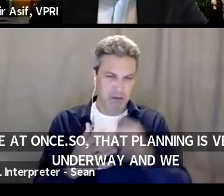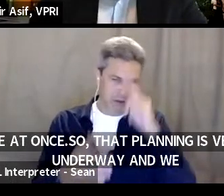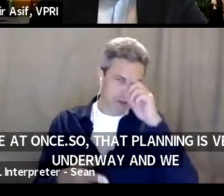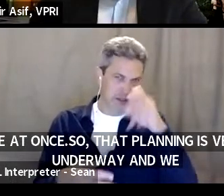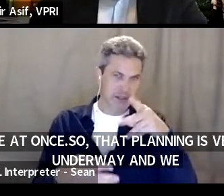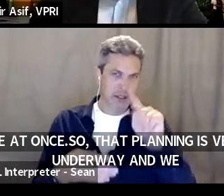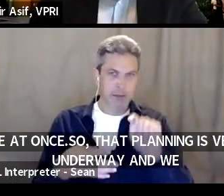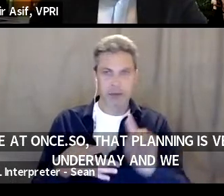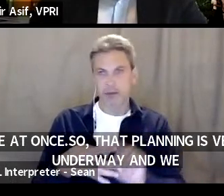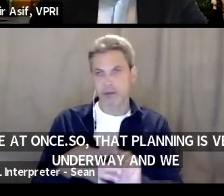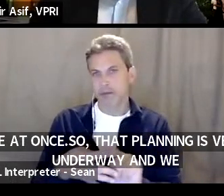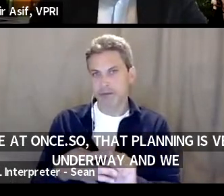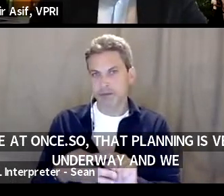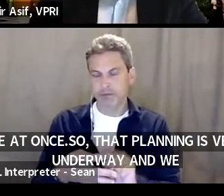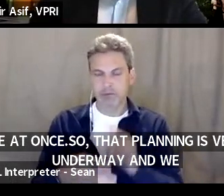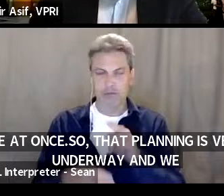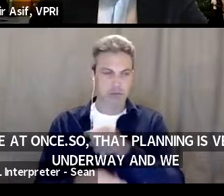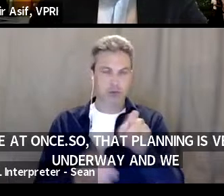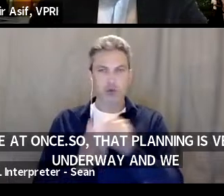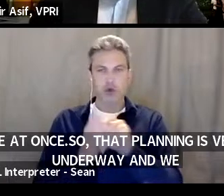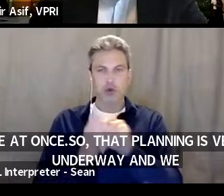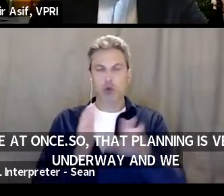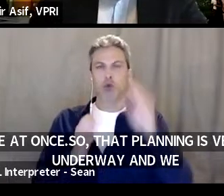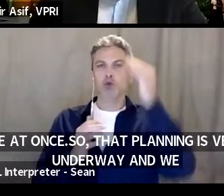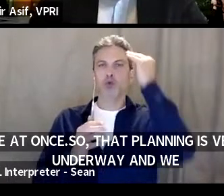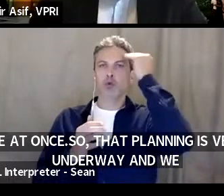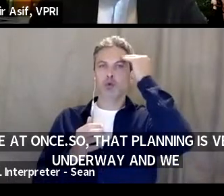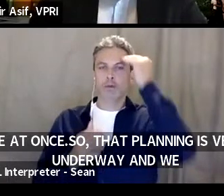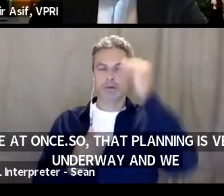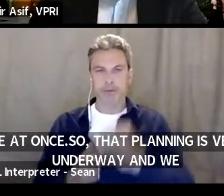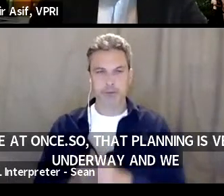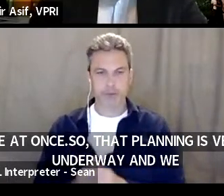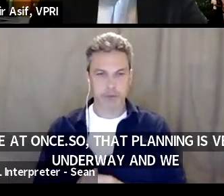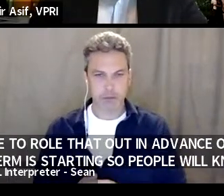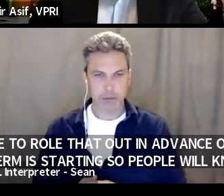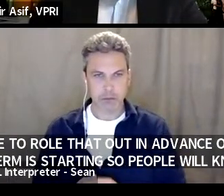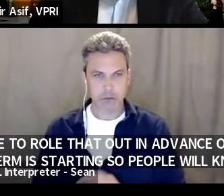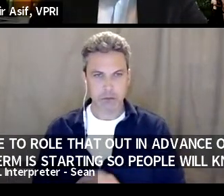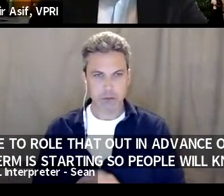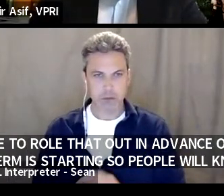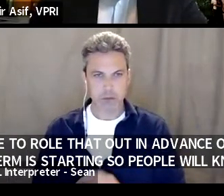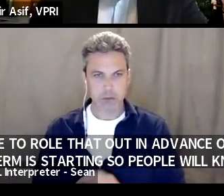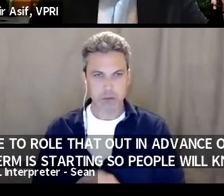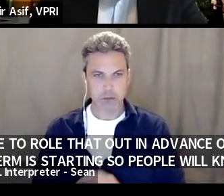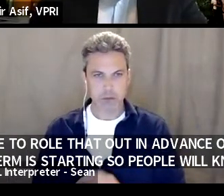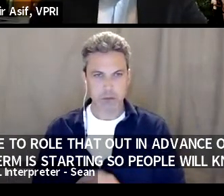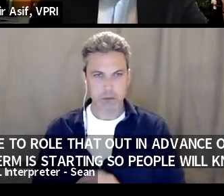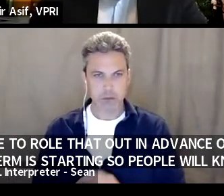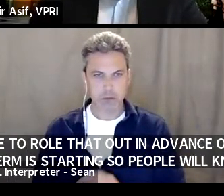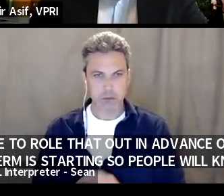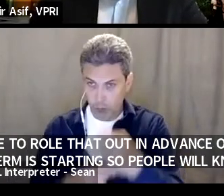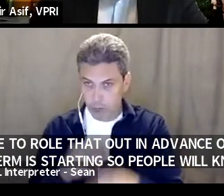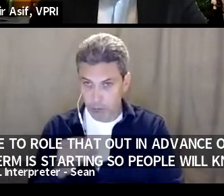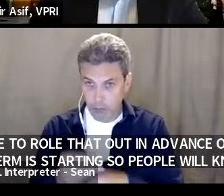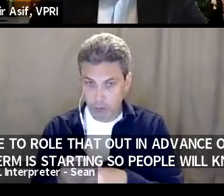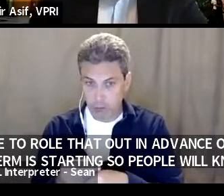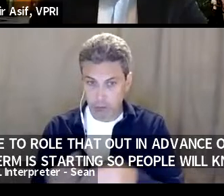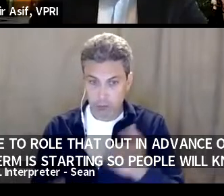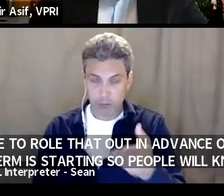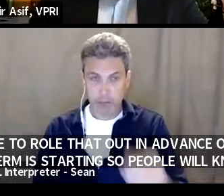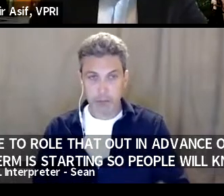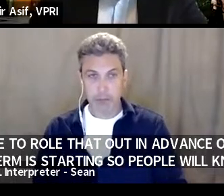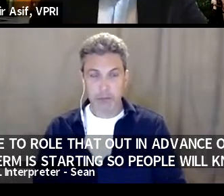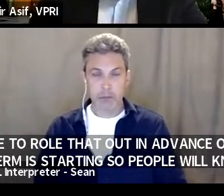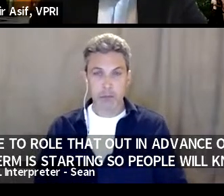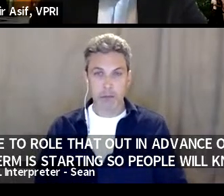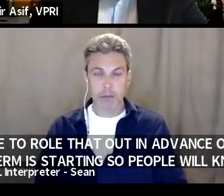know what's available to them. Lucy, did you want to add something that I might have missed there? Thank you,